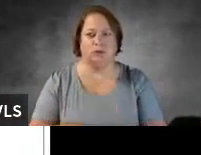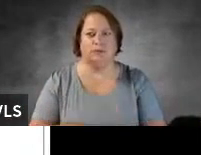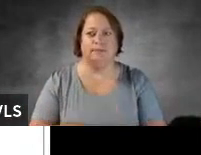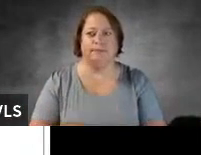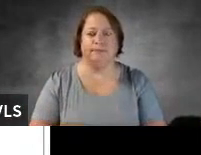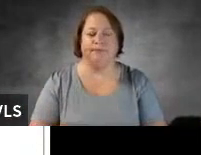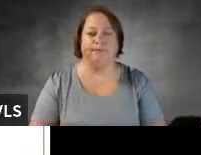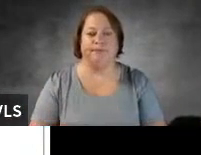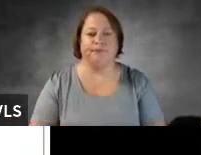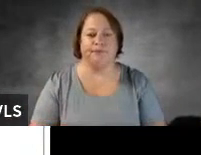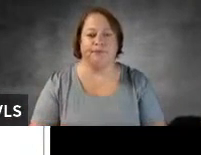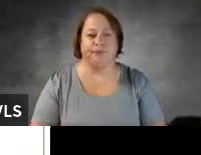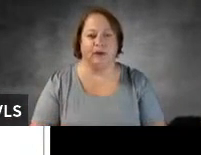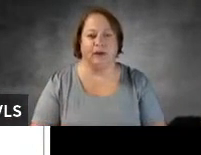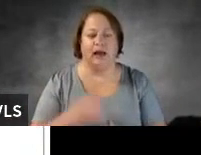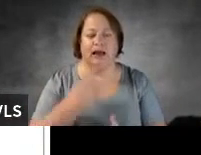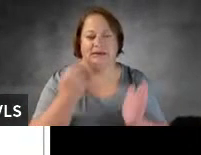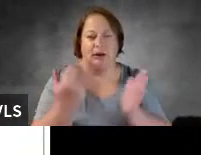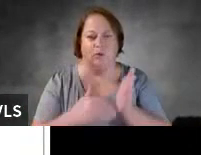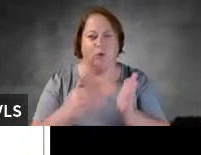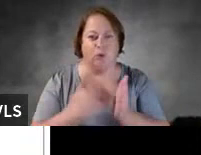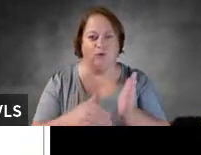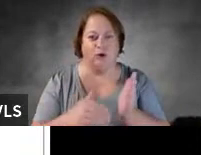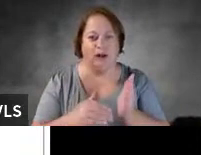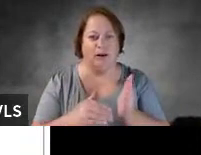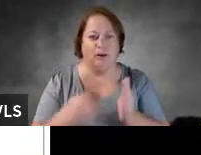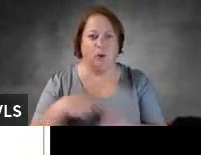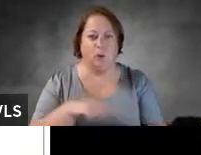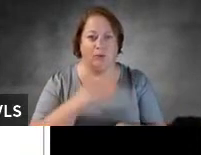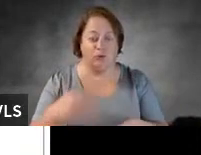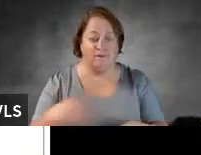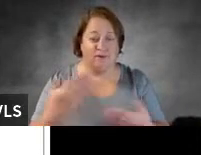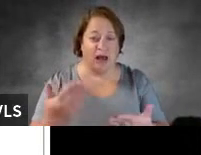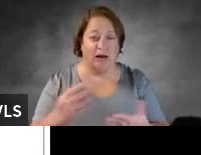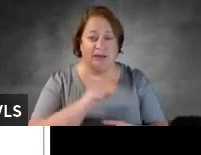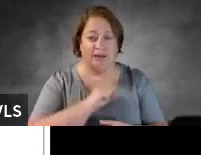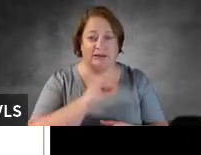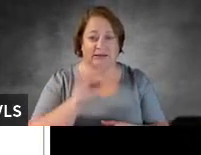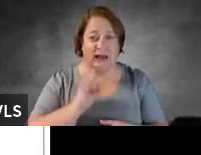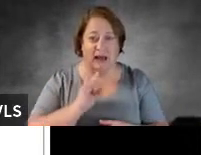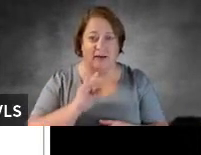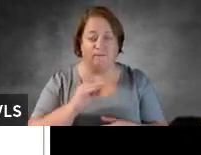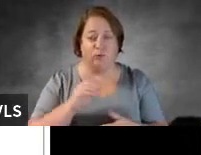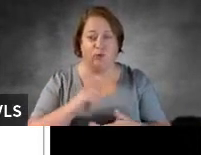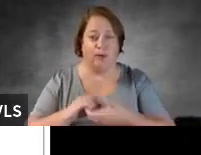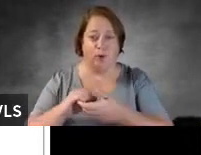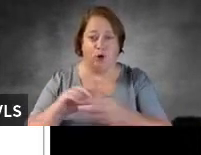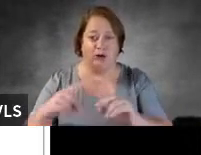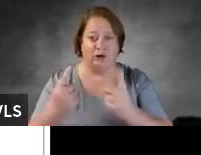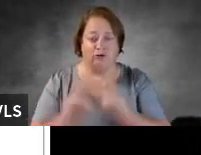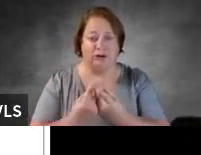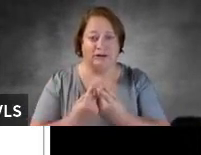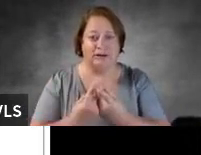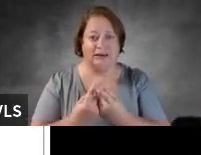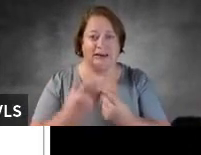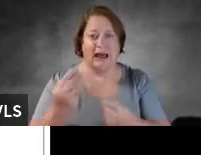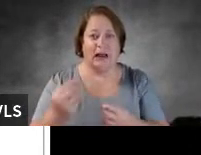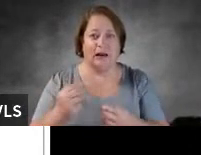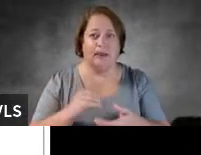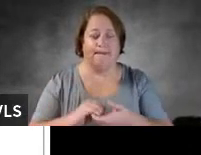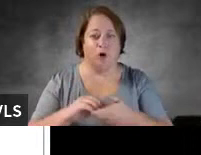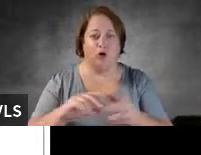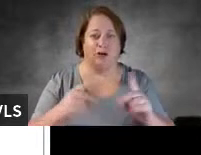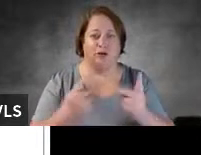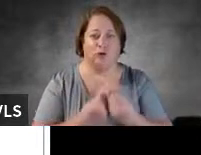say, I repeat this over and over again, we provide the staff to the partner districts, and these partner districts